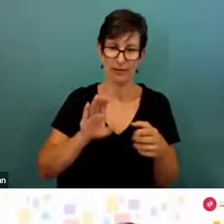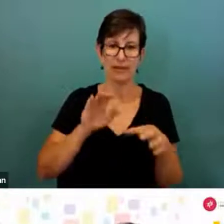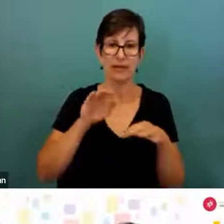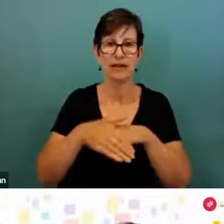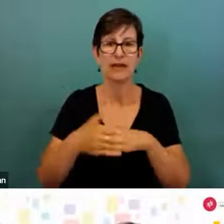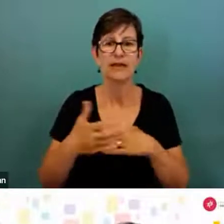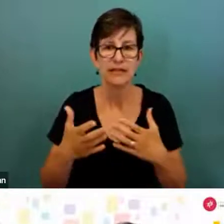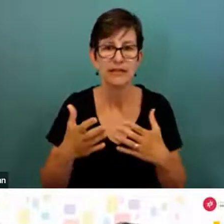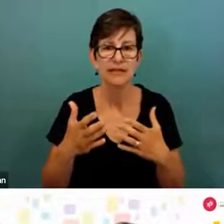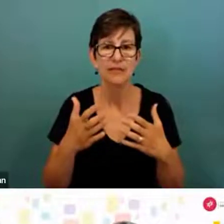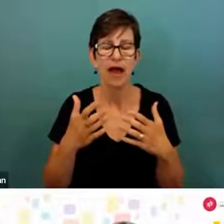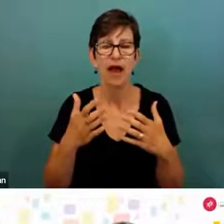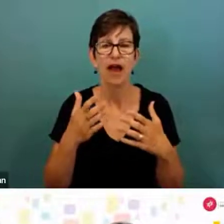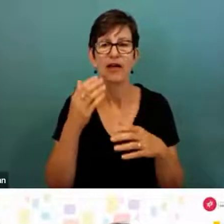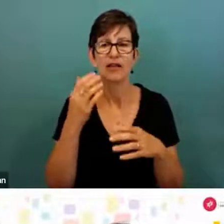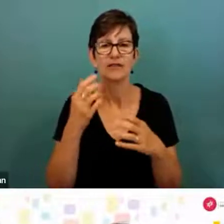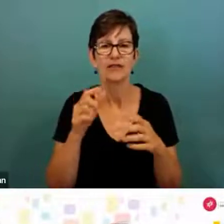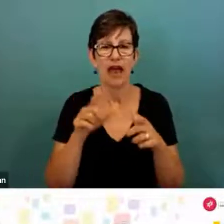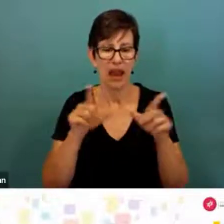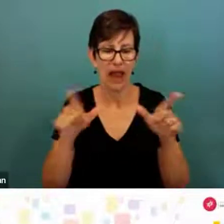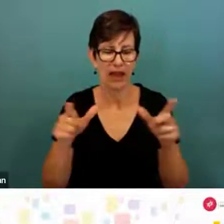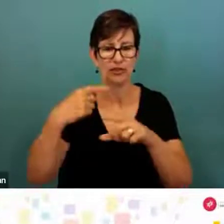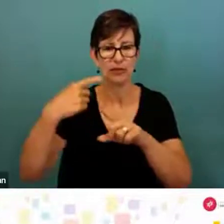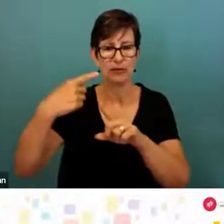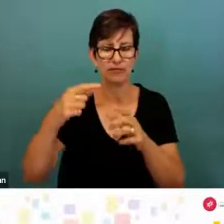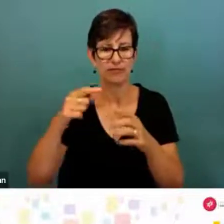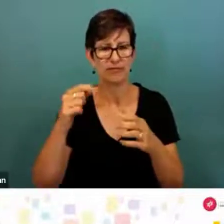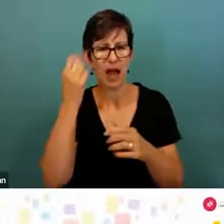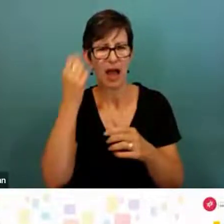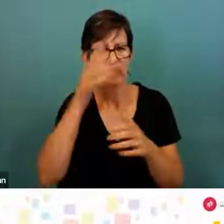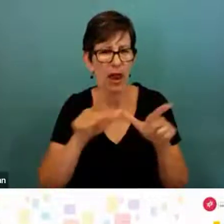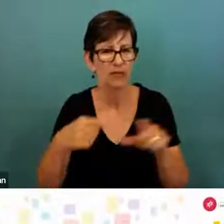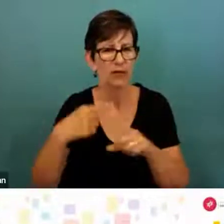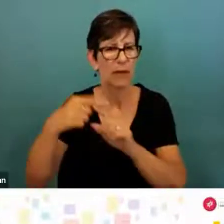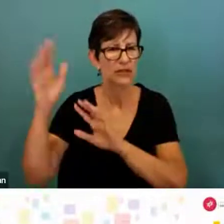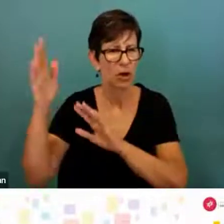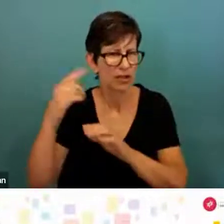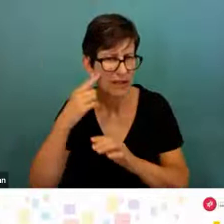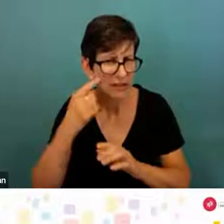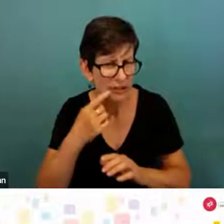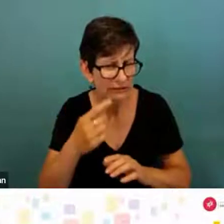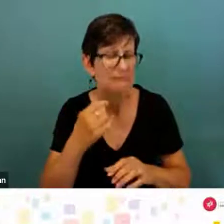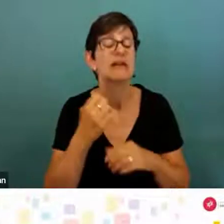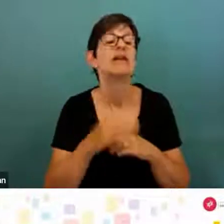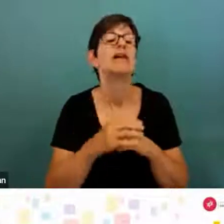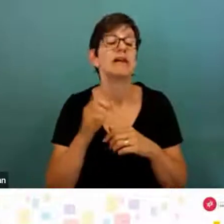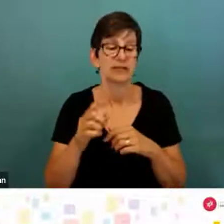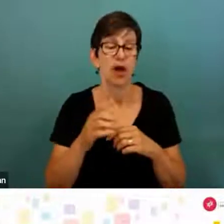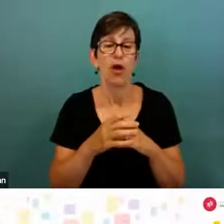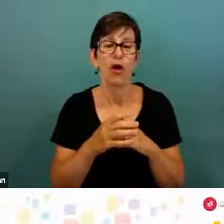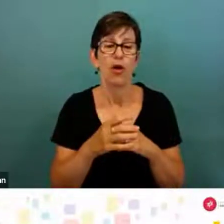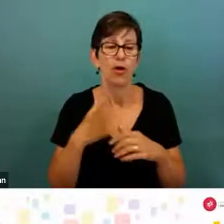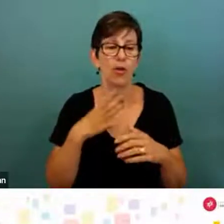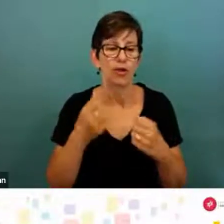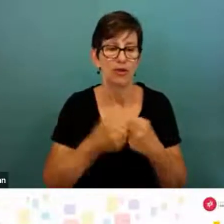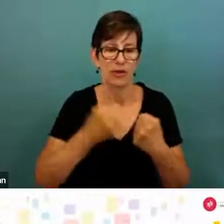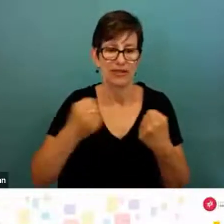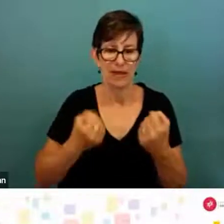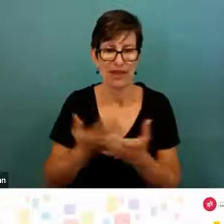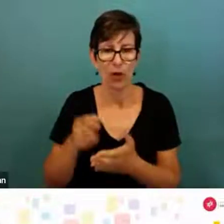also Auslan, to make sure that we're able to expand on those a little bit further. We are really